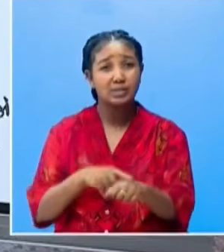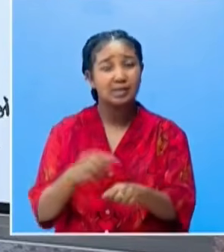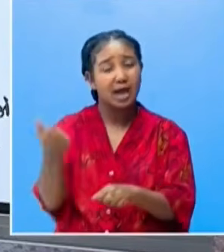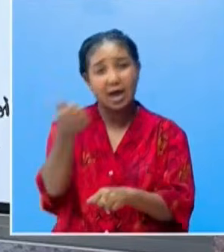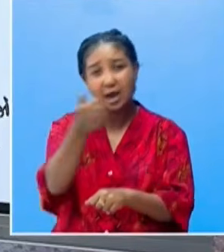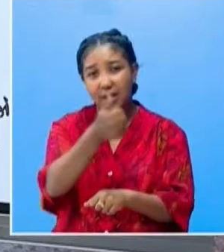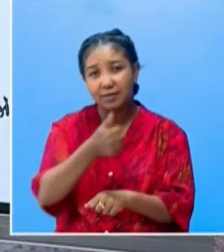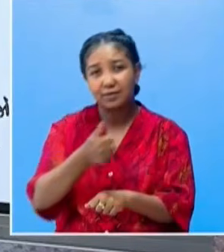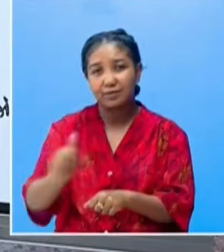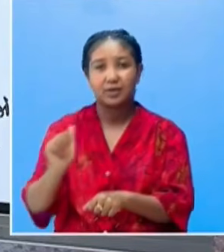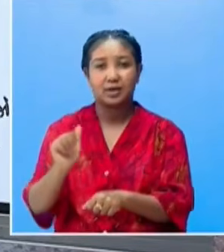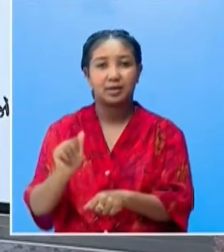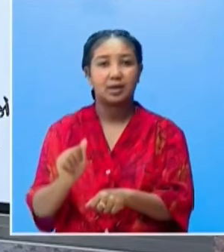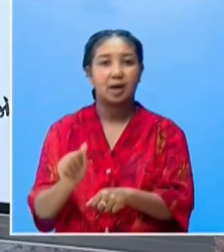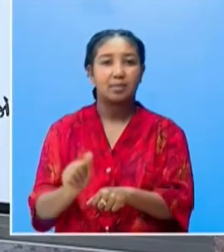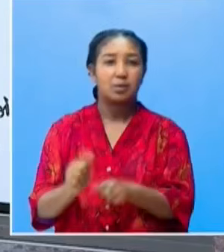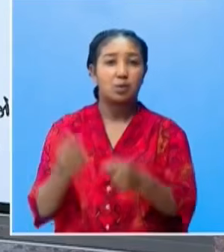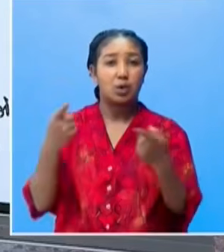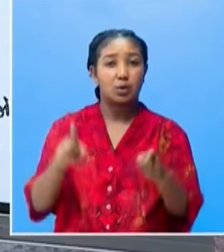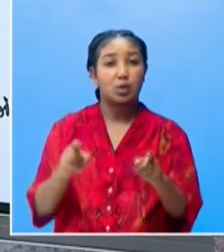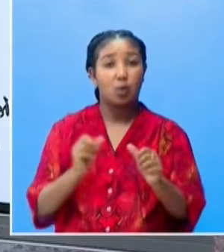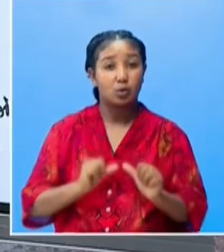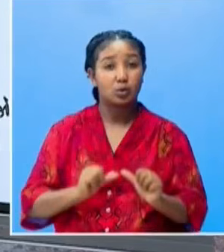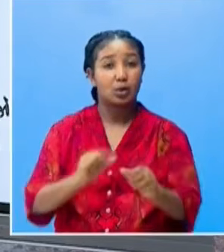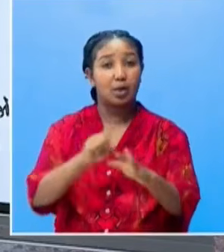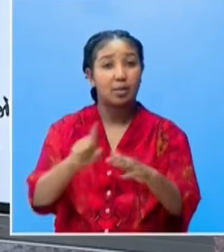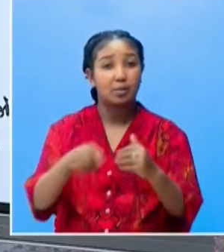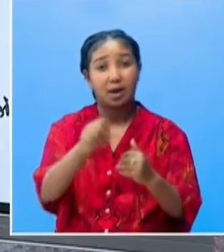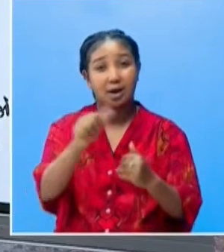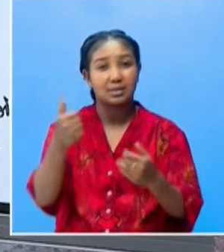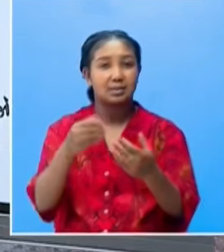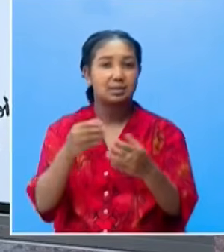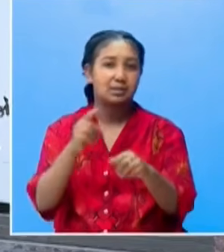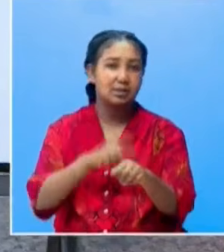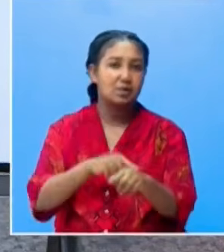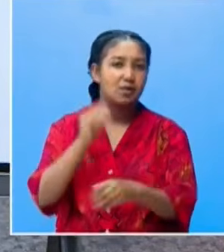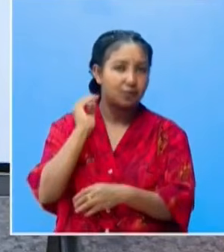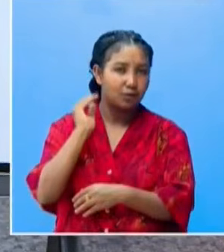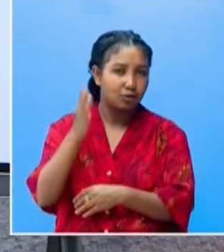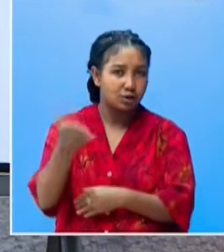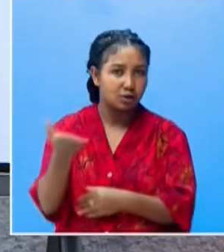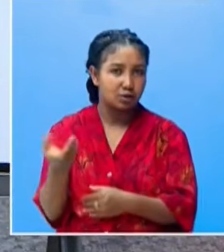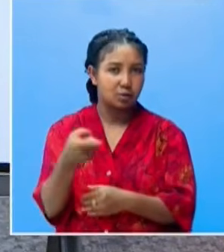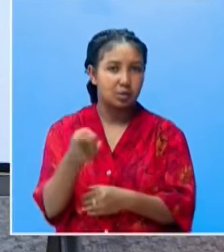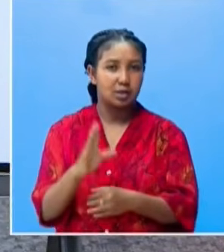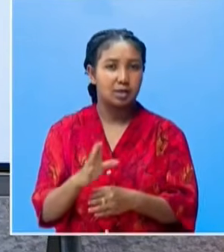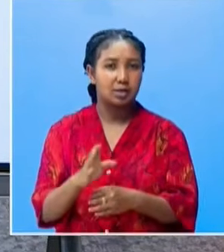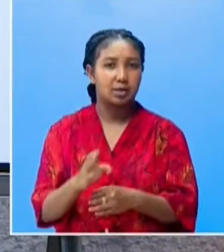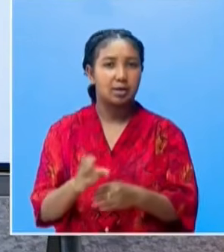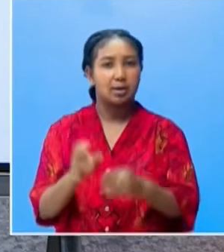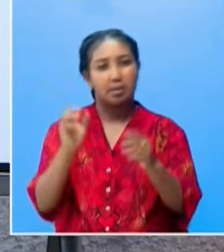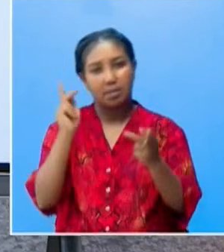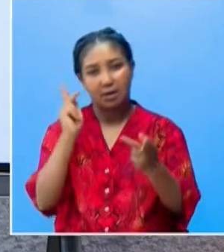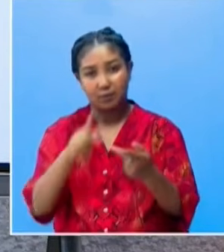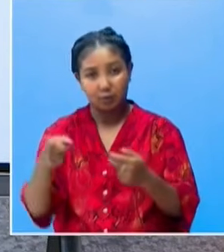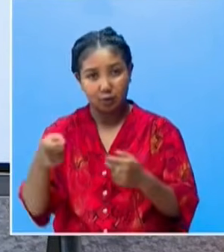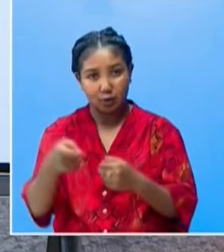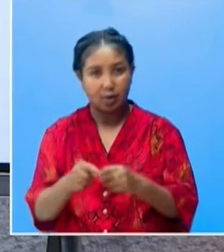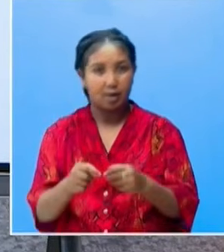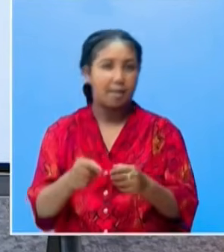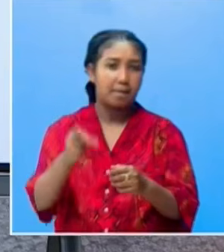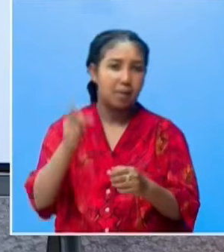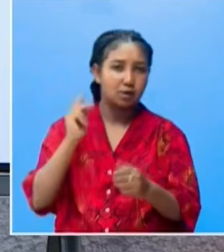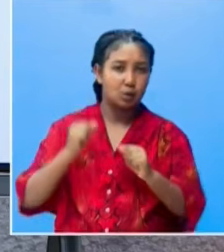every tense, even when we continue about the other tense, which is future, yeah, or the perfect ones, the past or